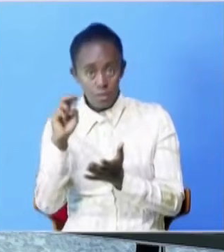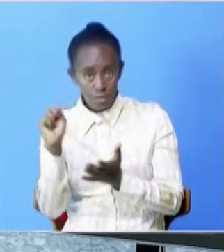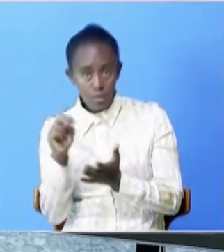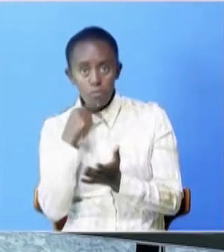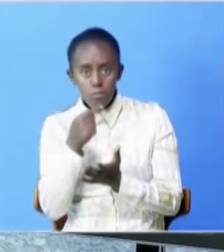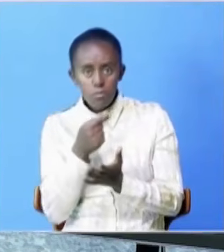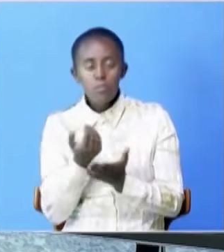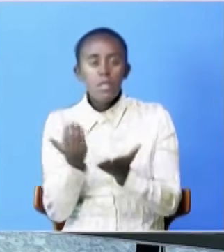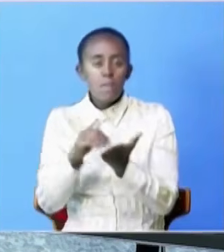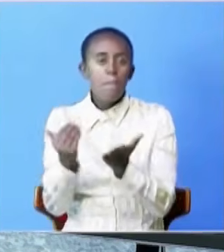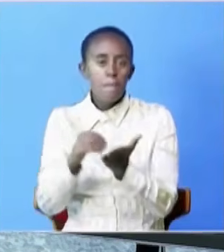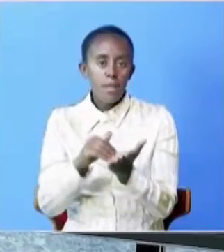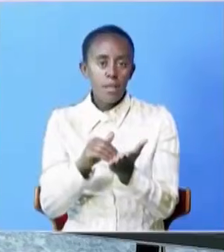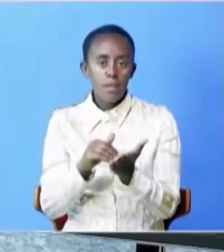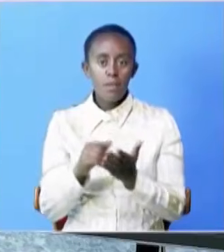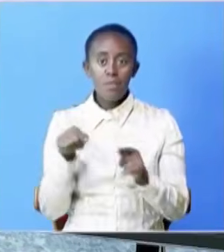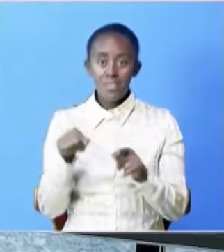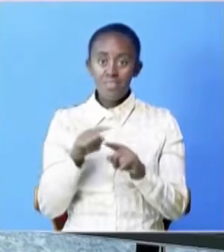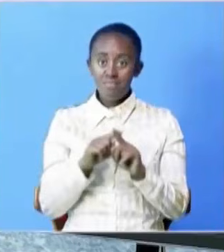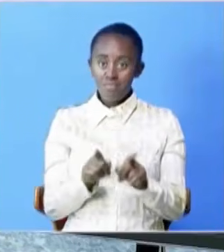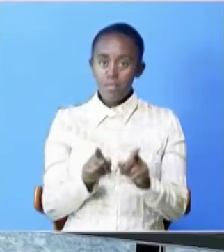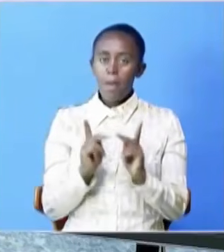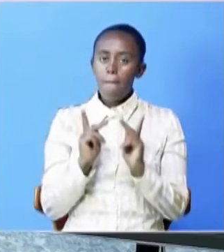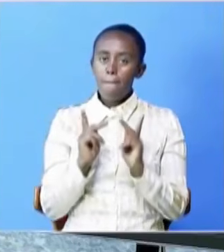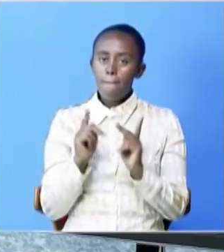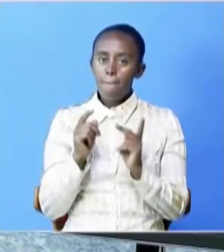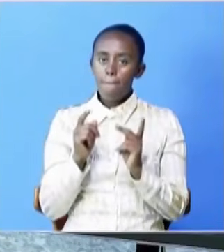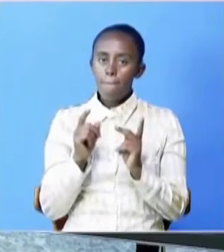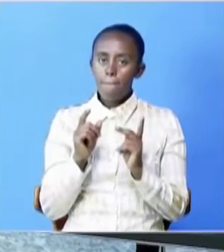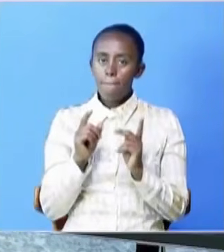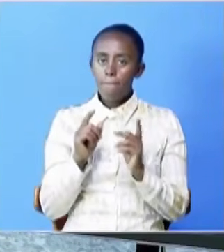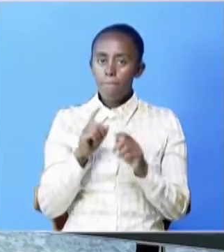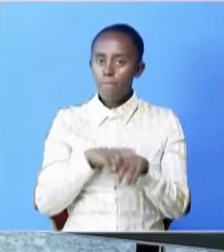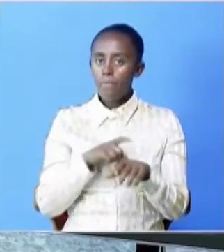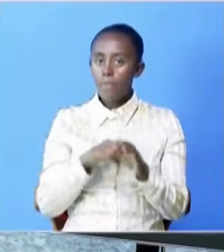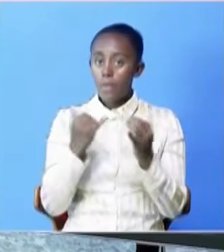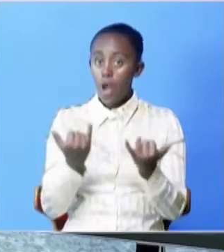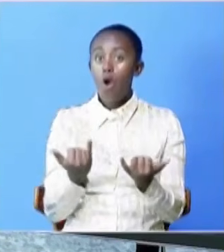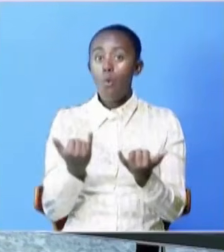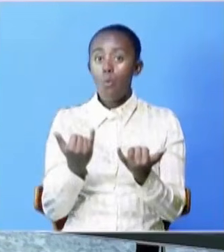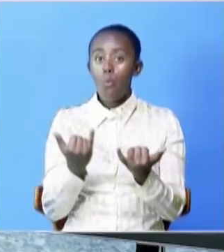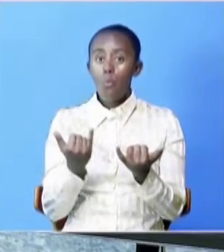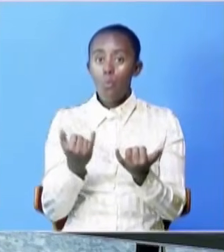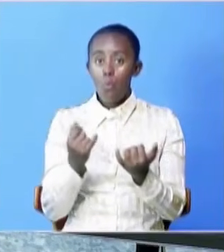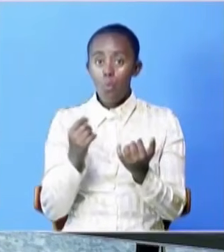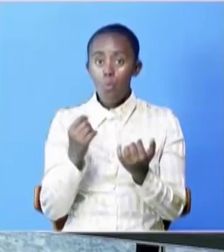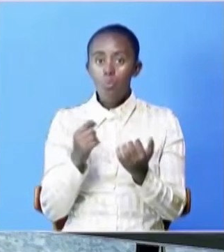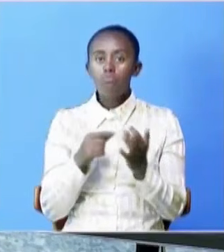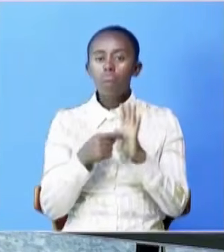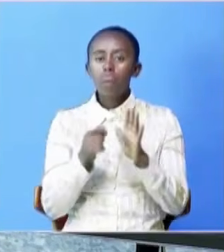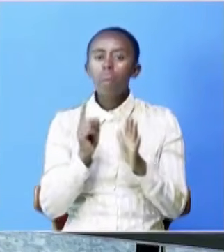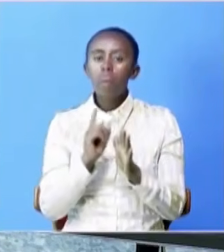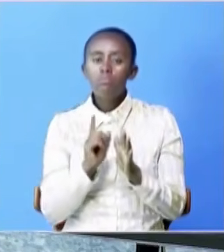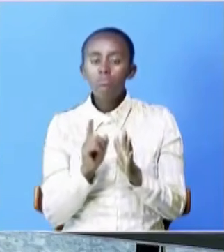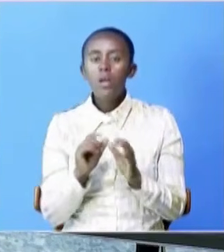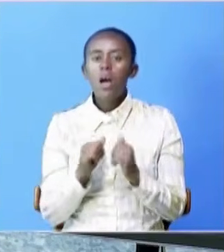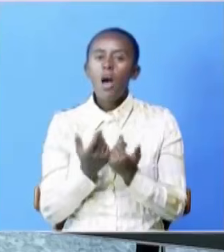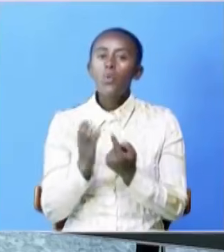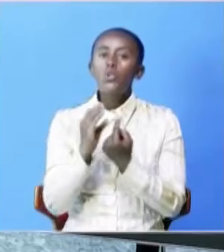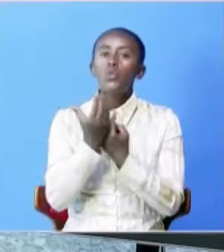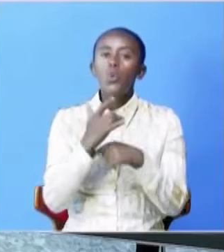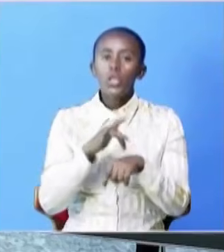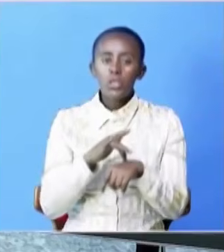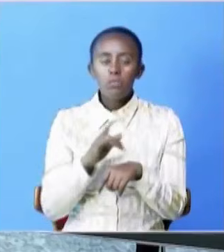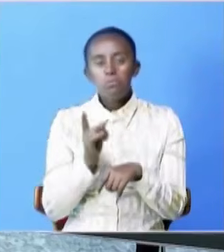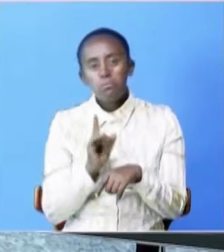happen repeatedly. In this case, if we're using the common time expression now, we're talking about how